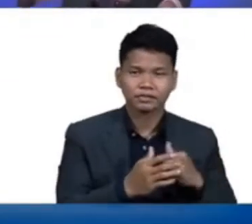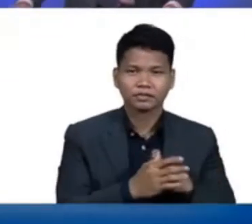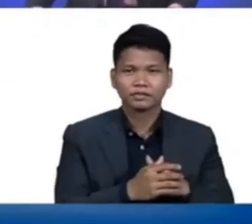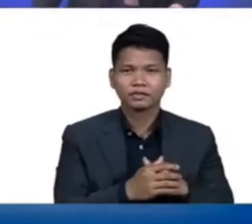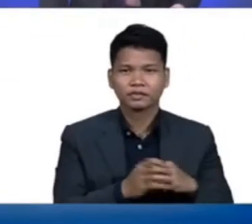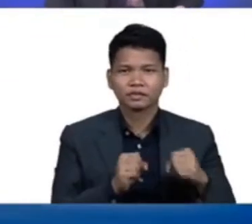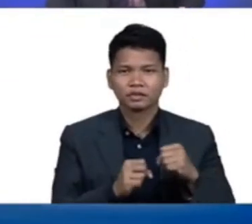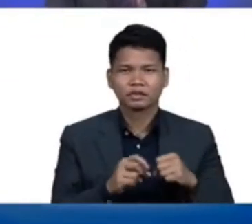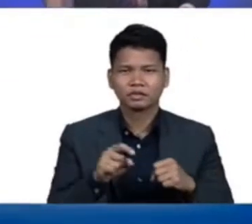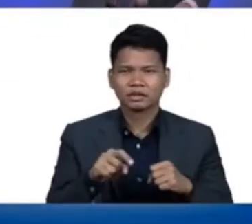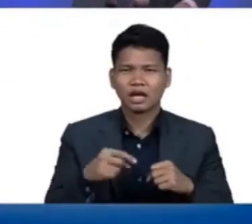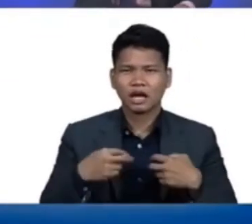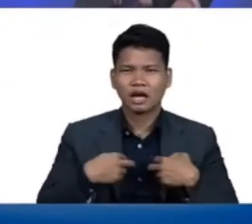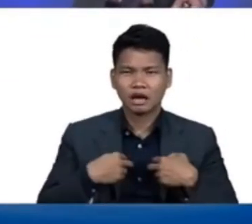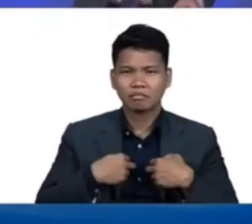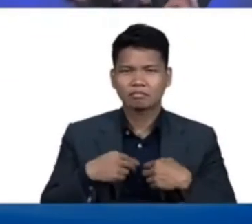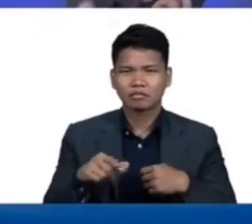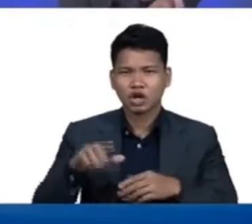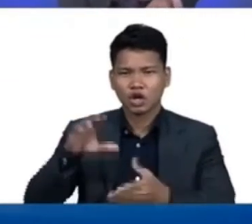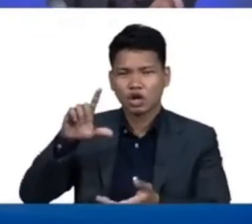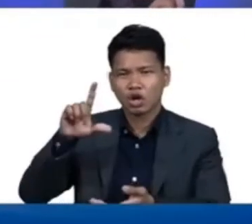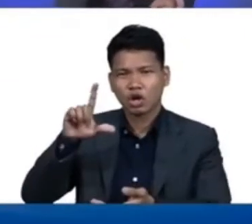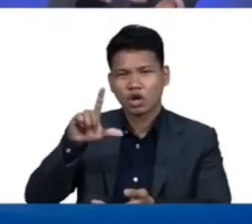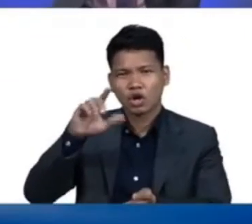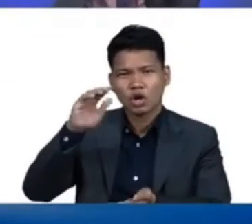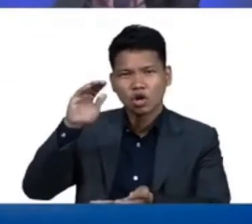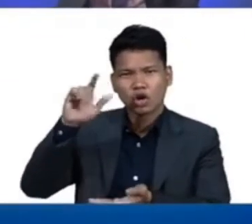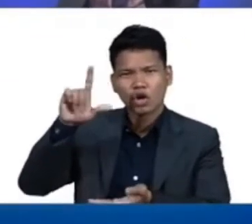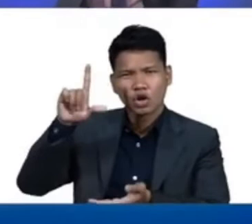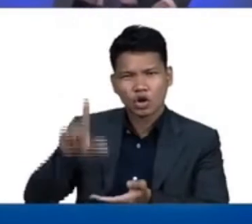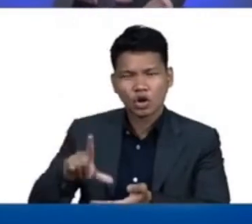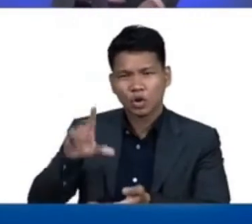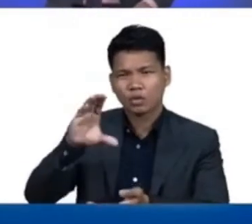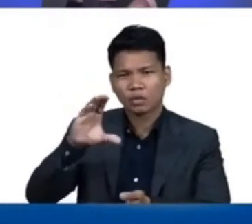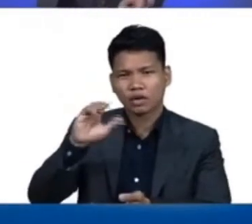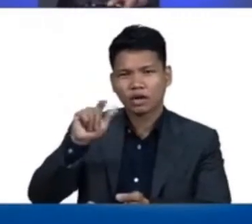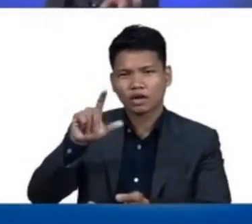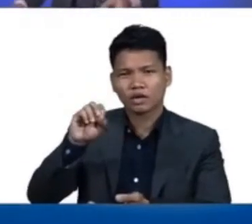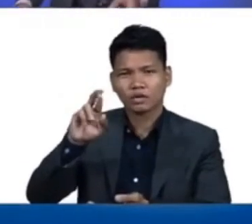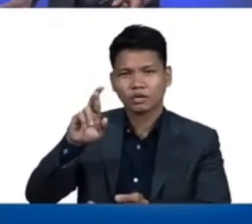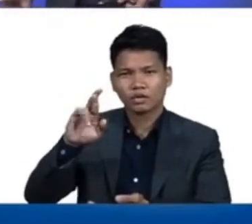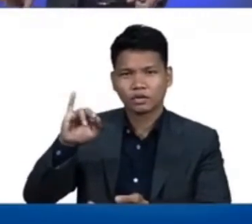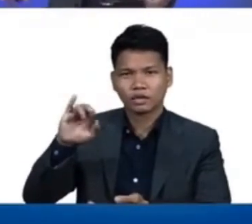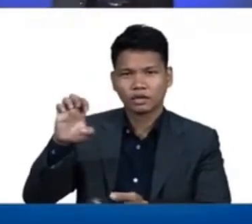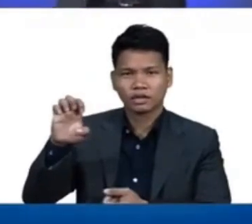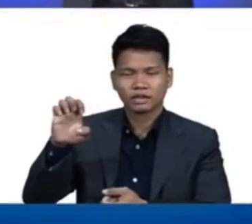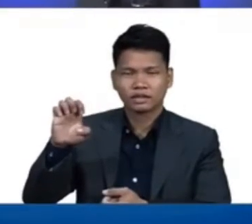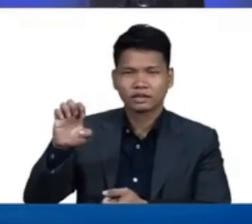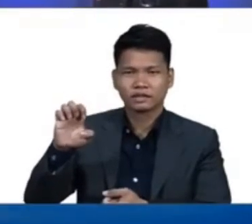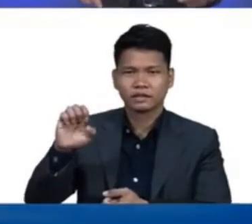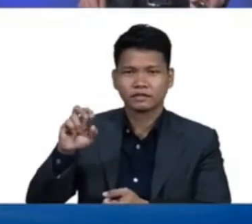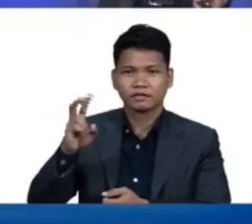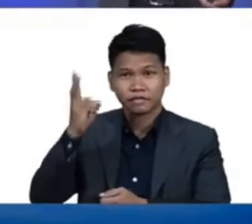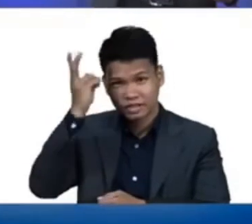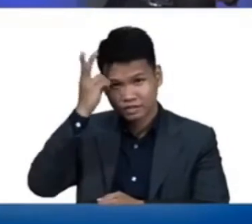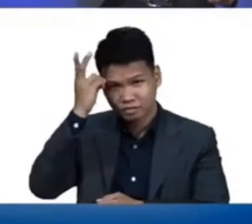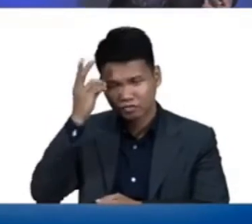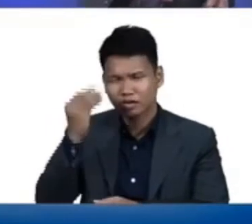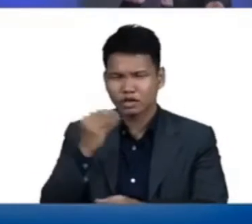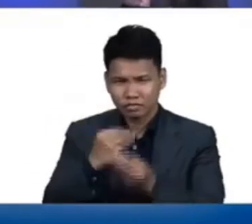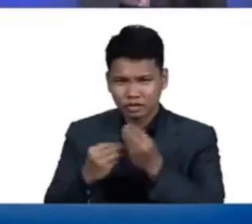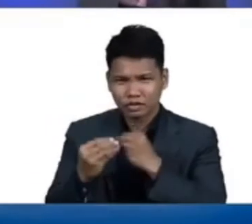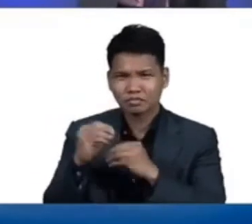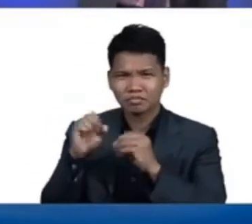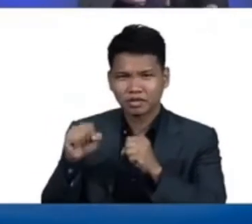-calorie vegetable experience after only two weeks mark an improvement lowering of their